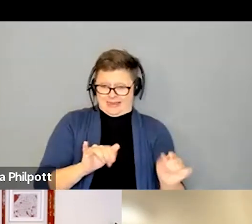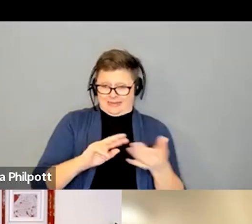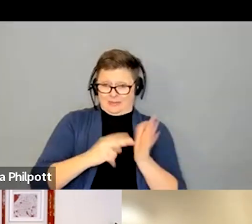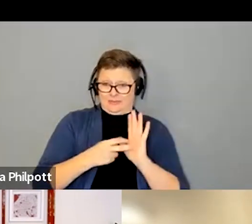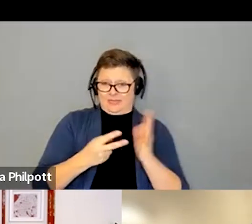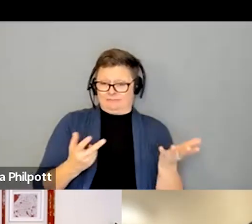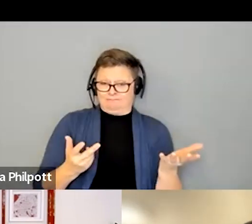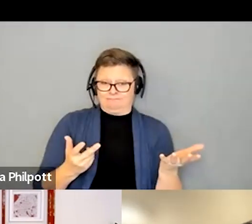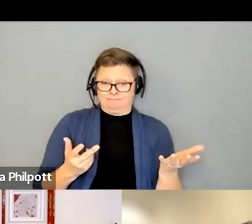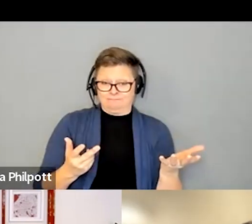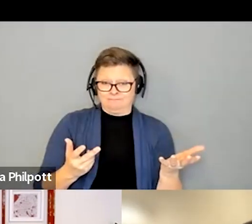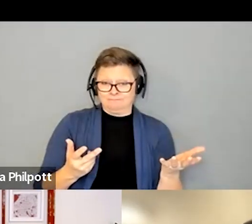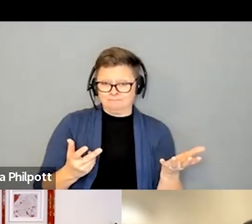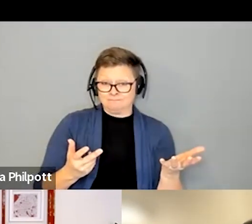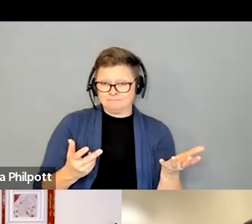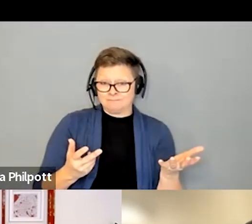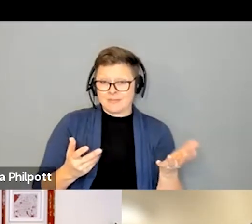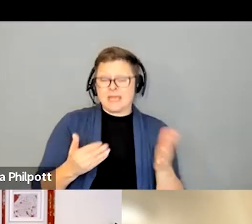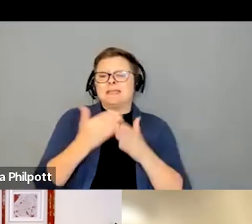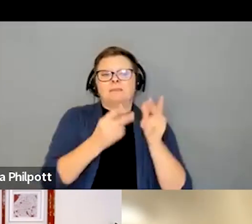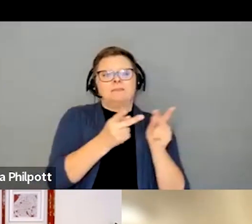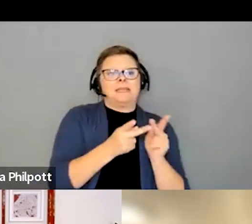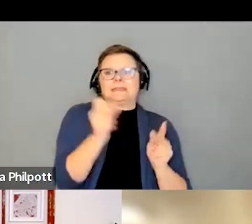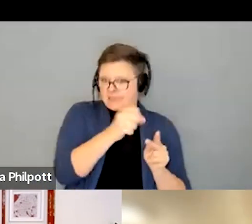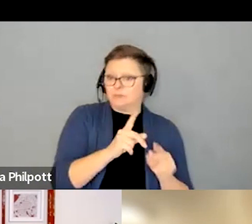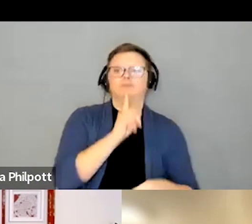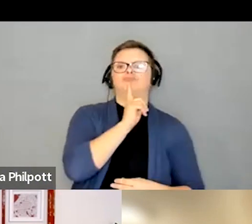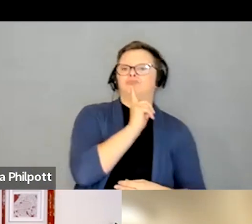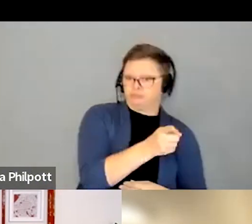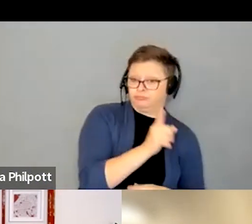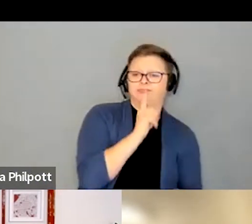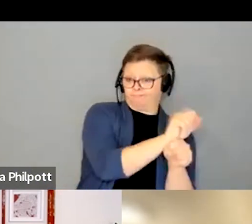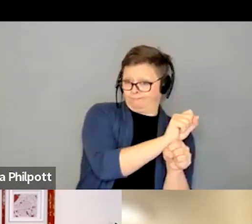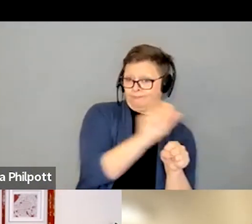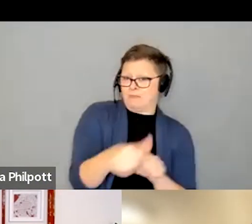there places where it's more true than other places? Are there places where